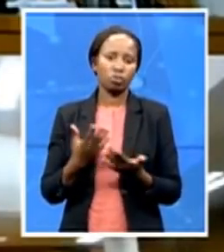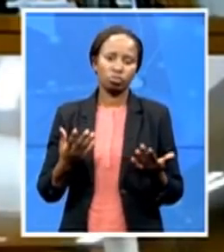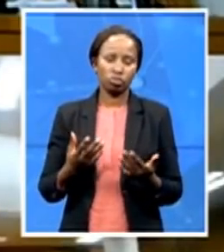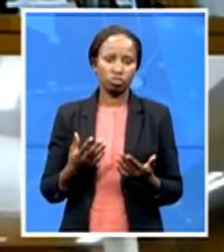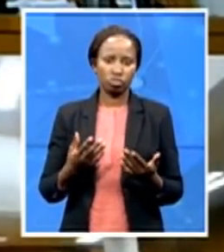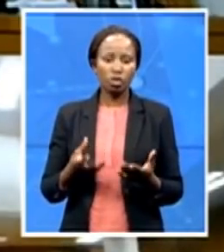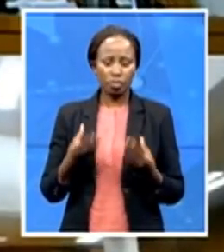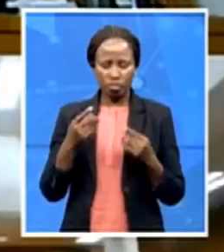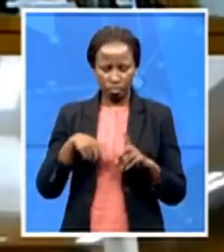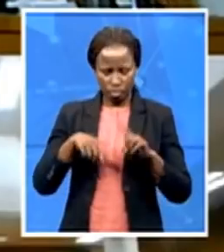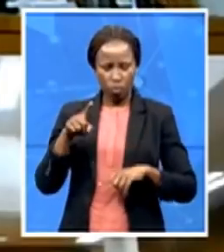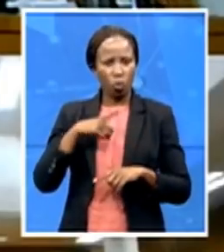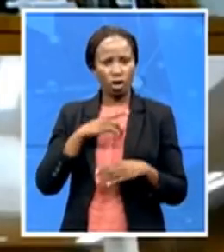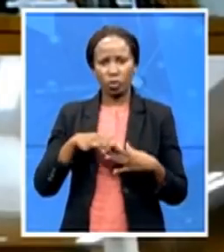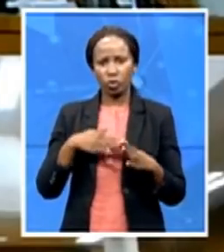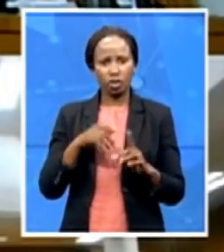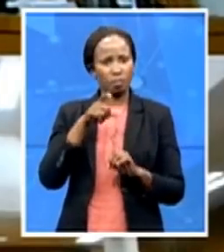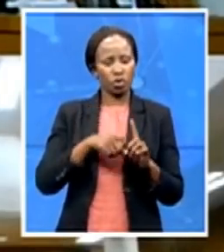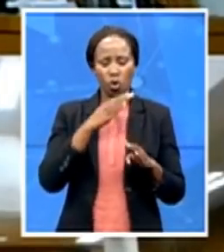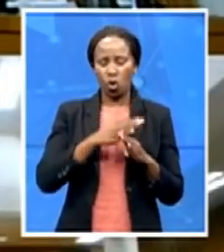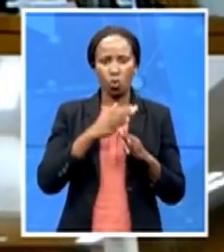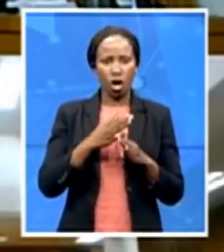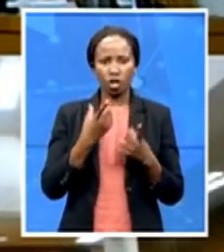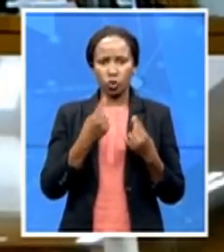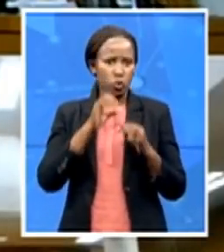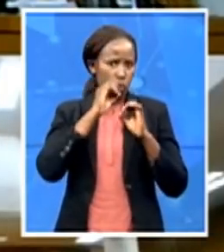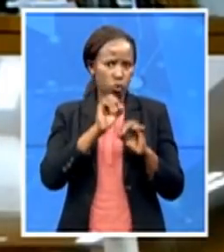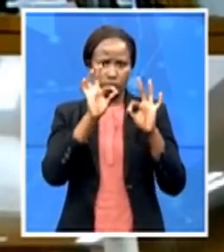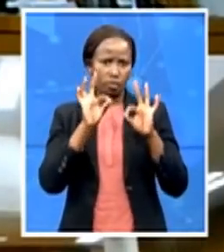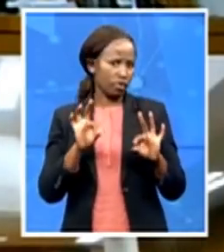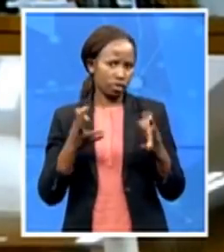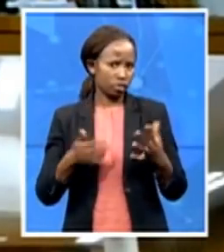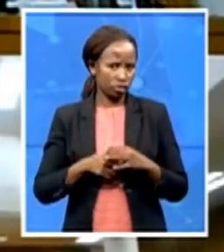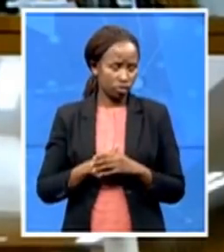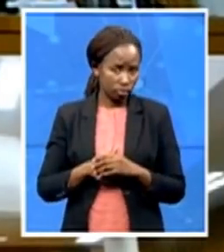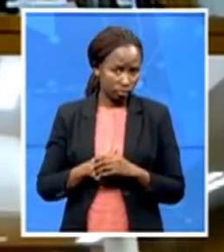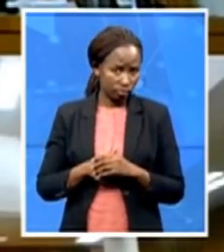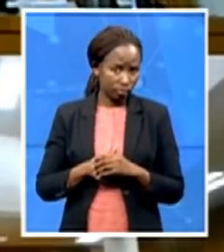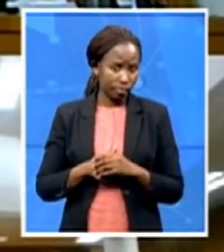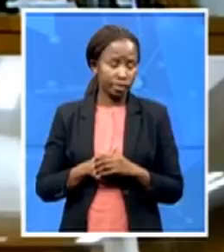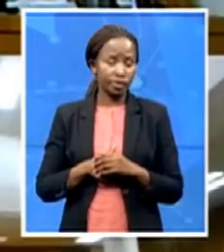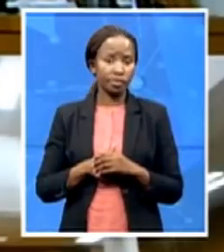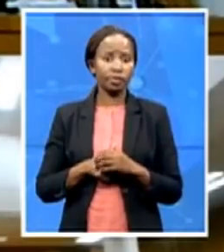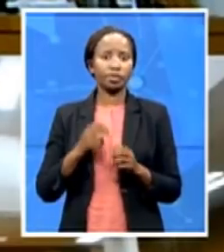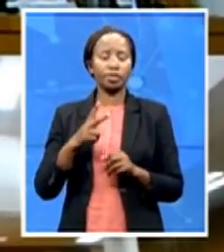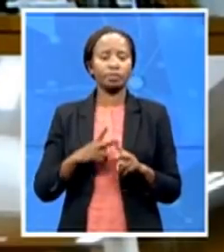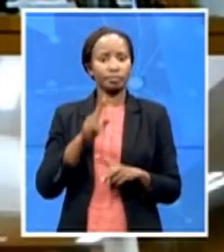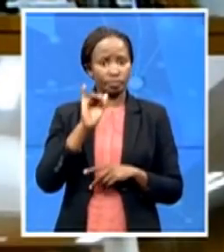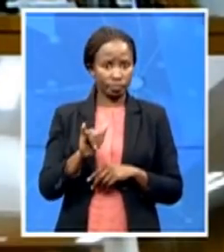our submission is that it too raises the bar or the threshold higher than the ordinary meaning of the